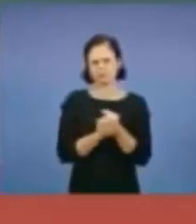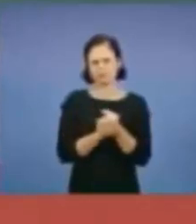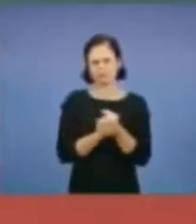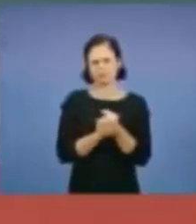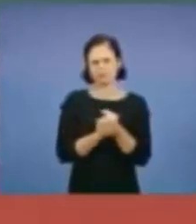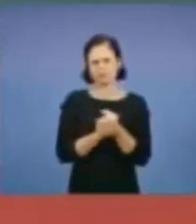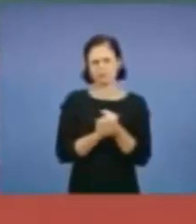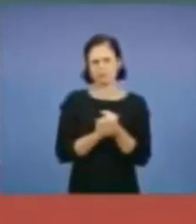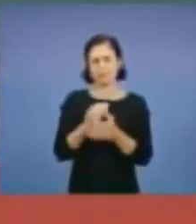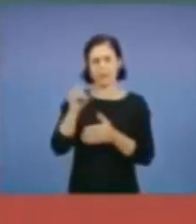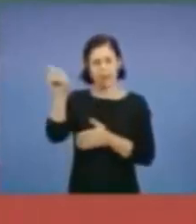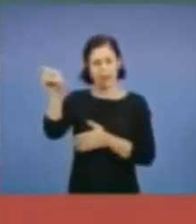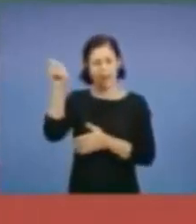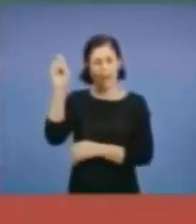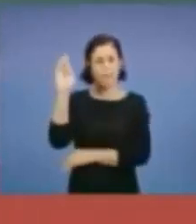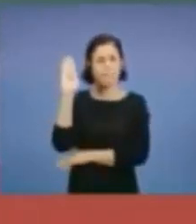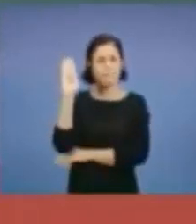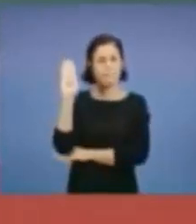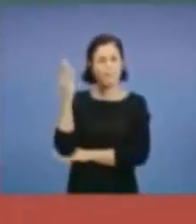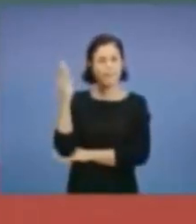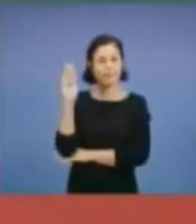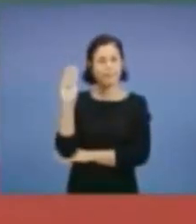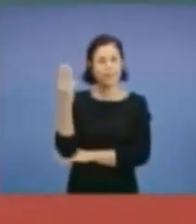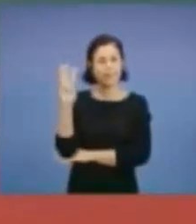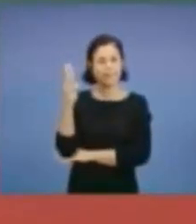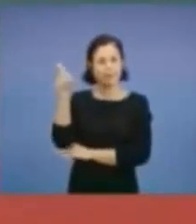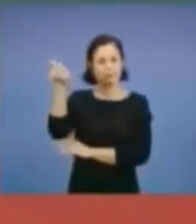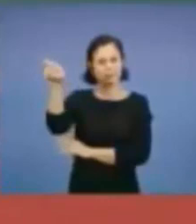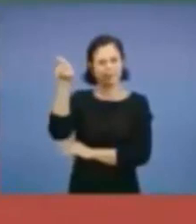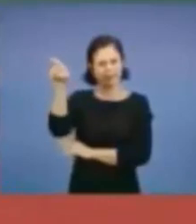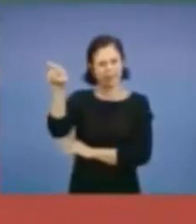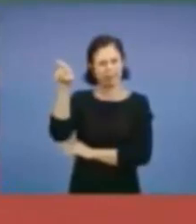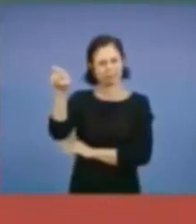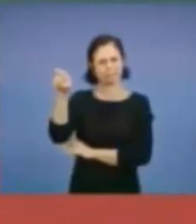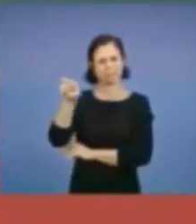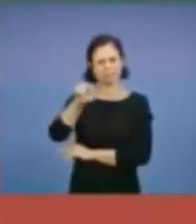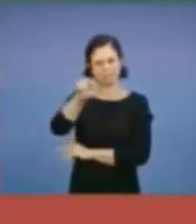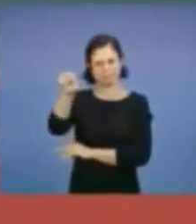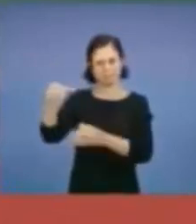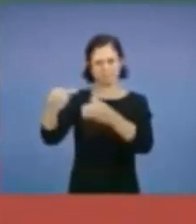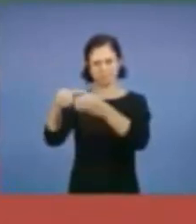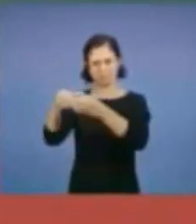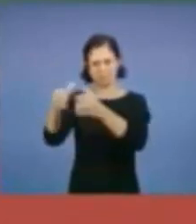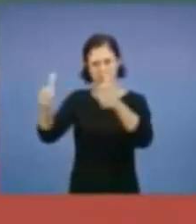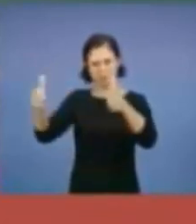in a special work in São Luís do Maranhão,